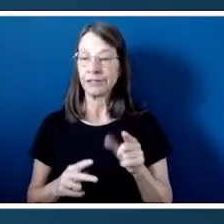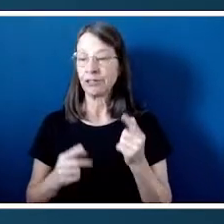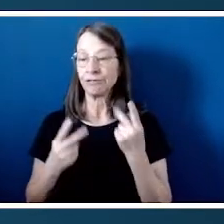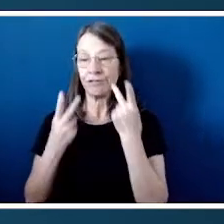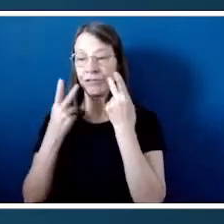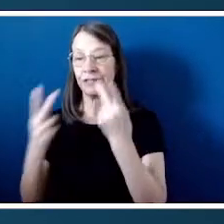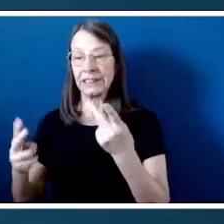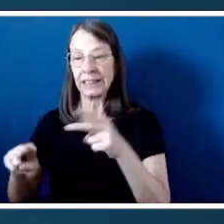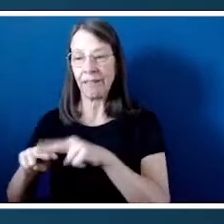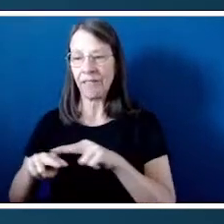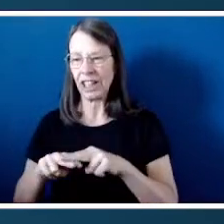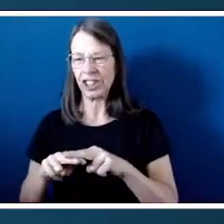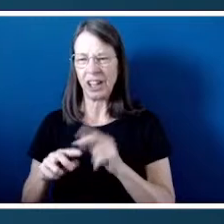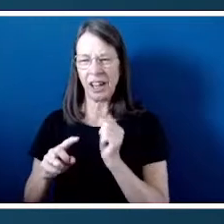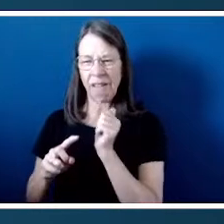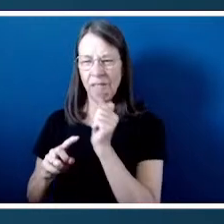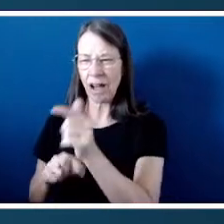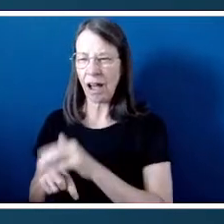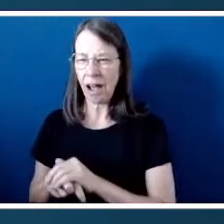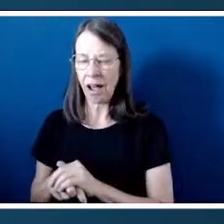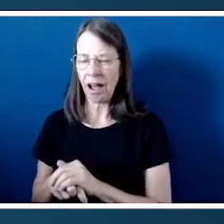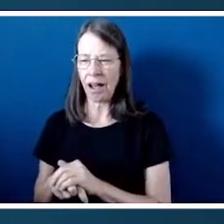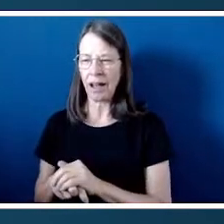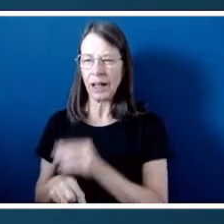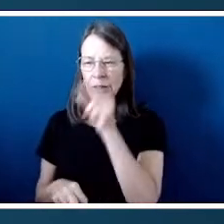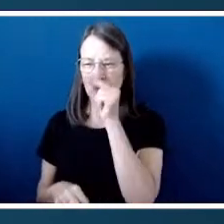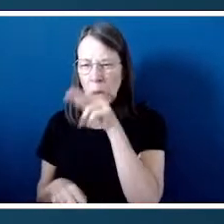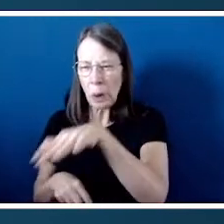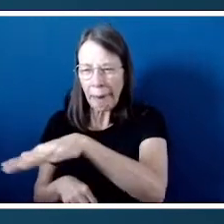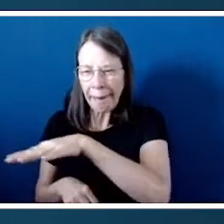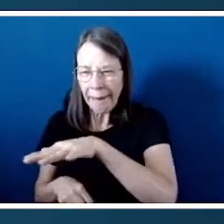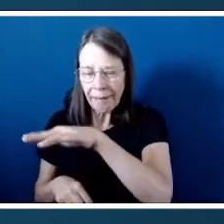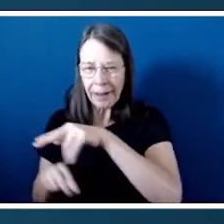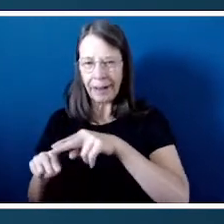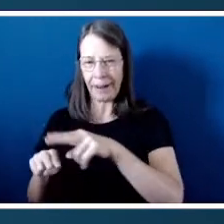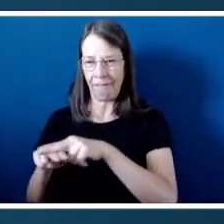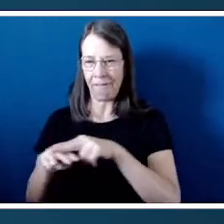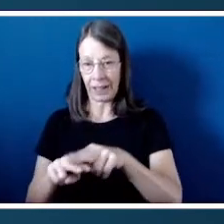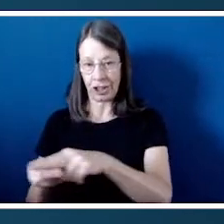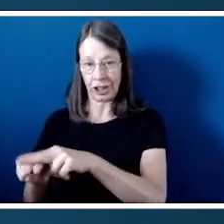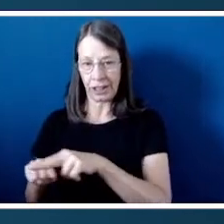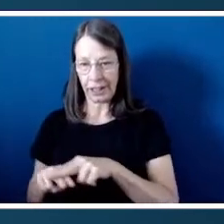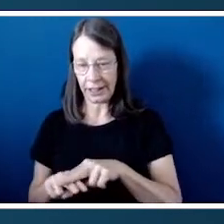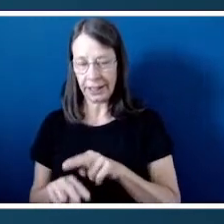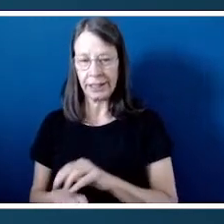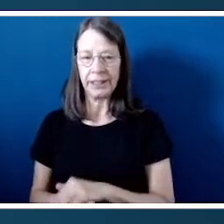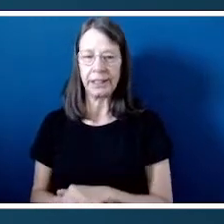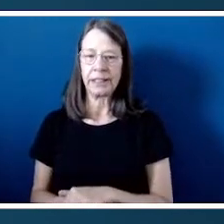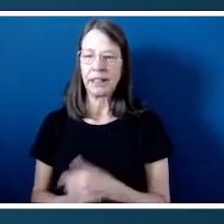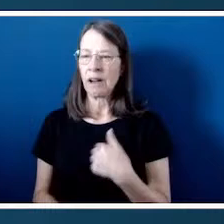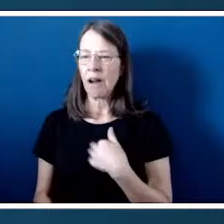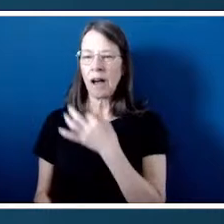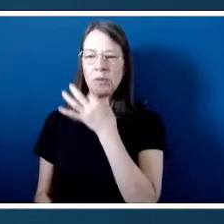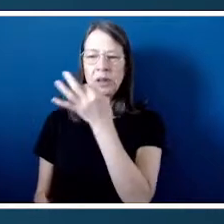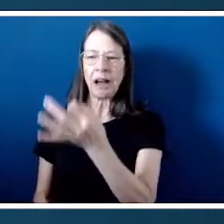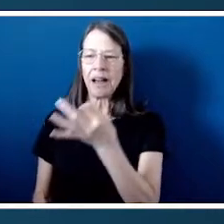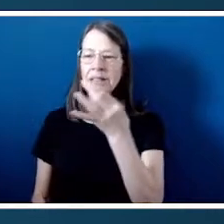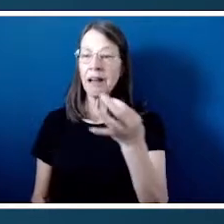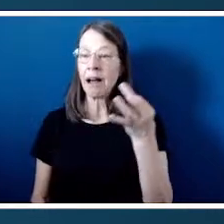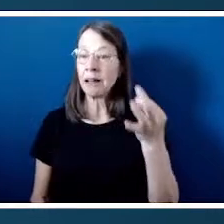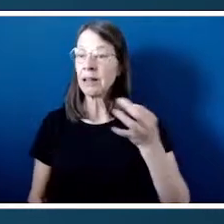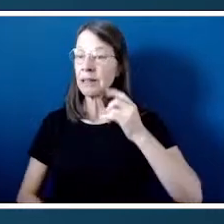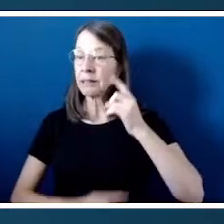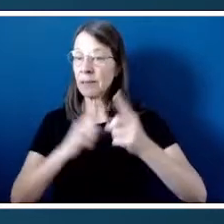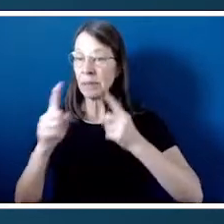the country. You know, during the campaign, you know, I was asking people in meetings, you know, put your hands up if you